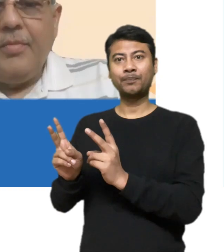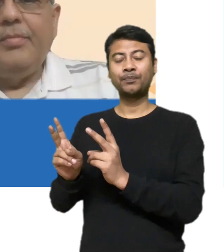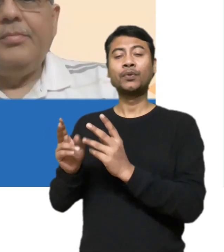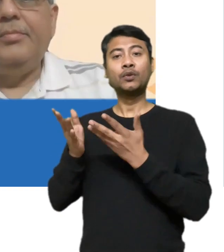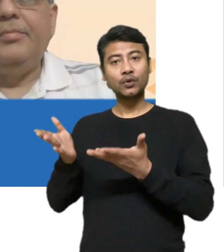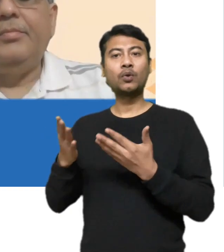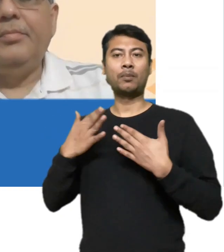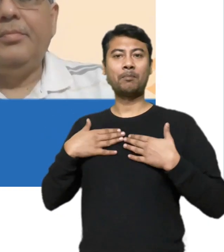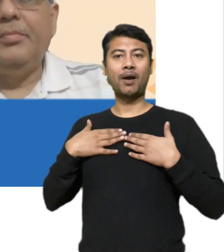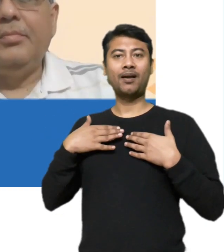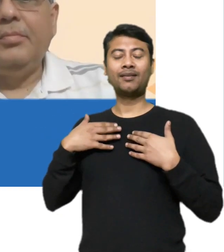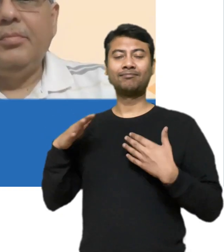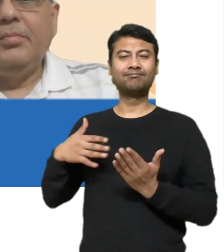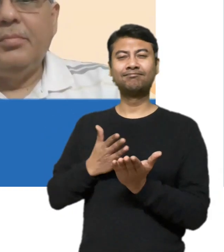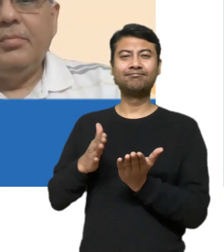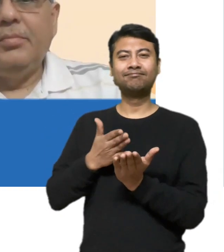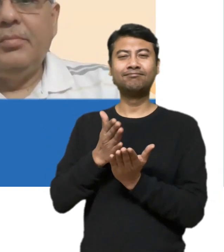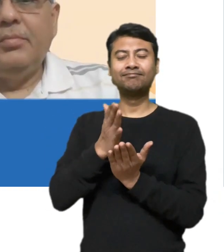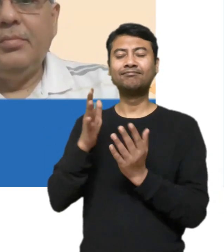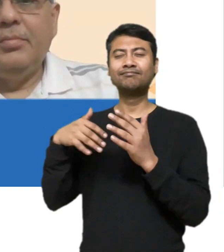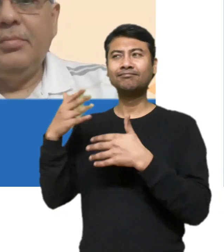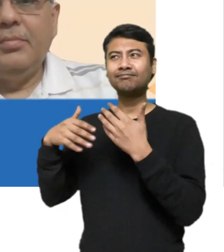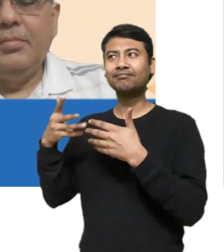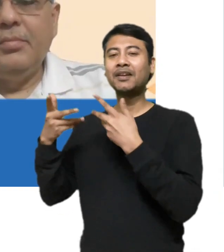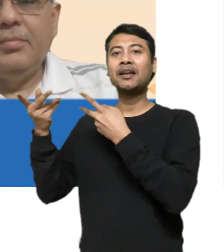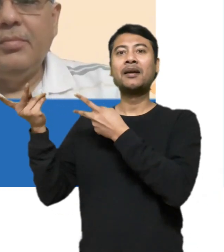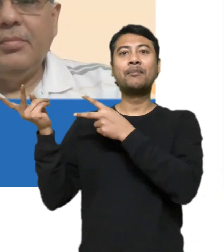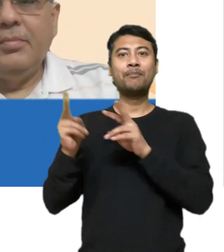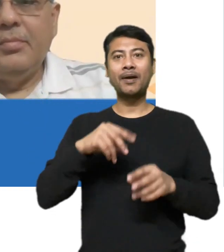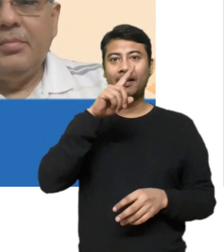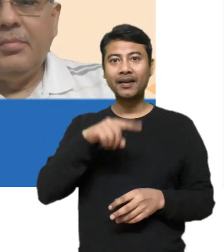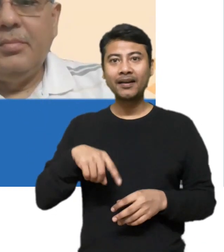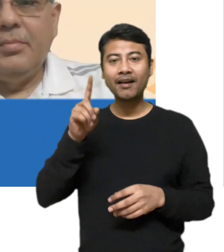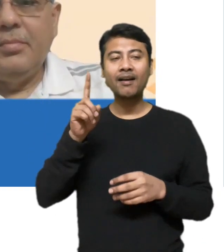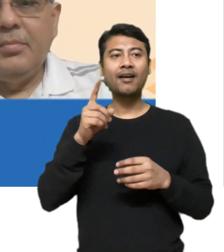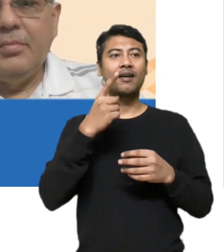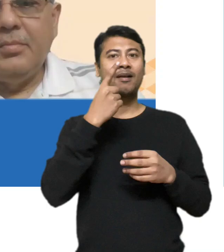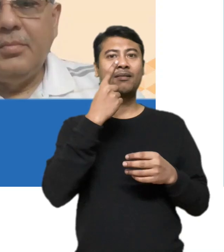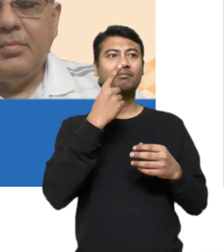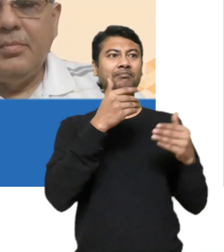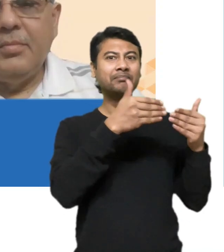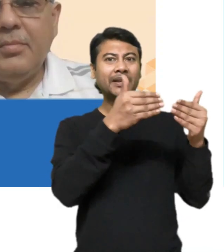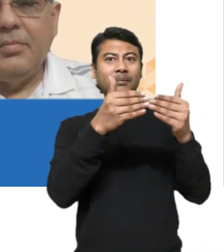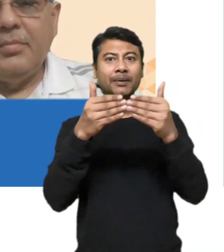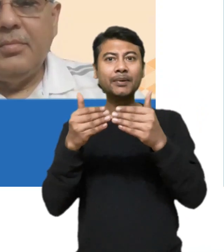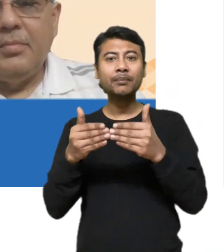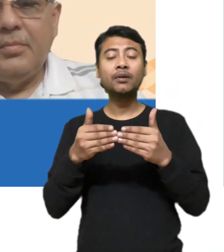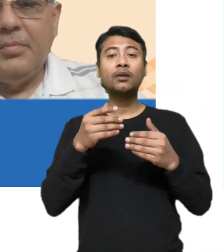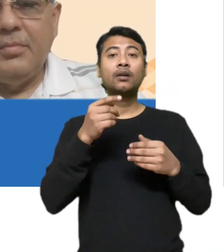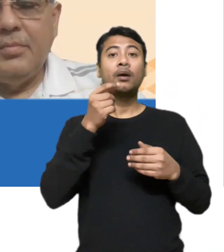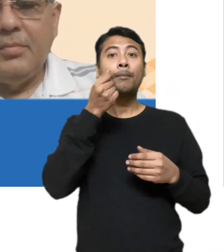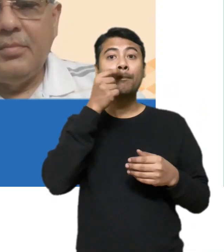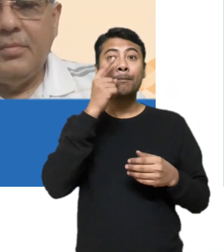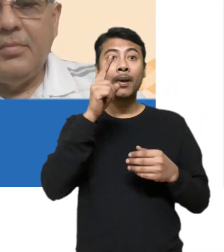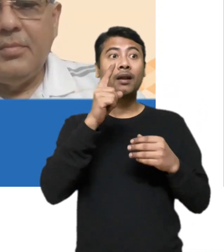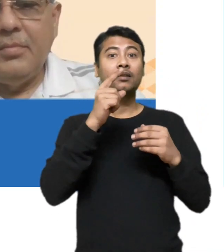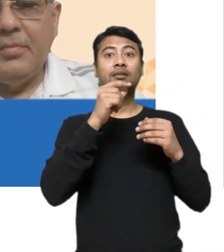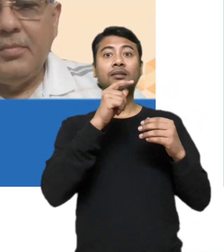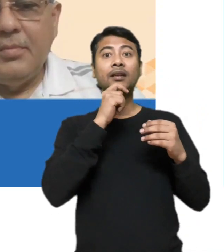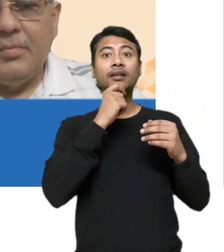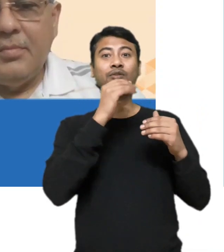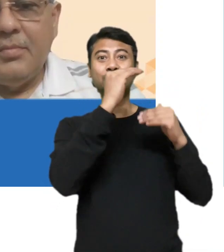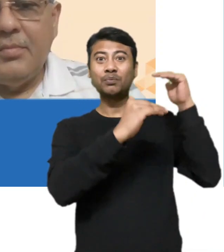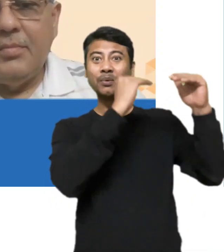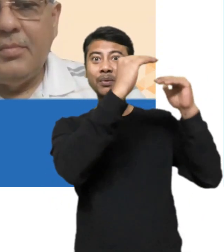to India to look after elderly parents. And what I found, and quite surprisingly late in my life, was that of all